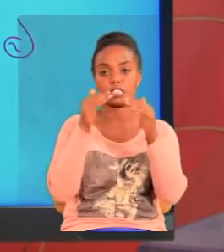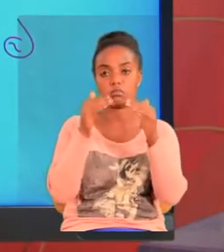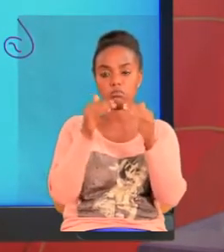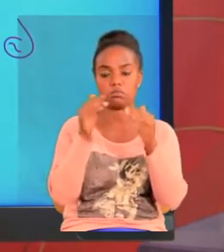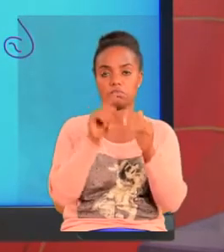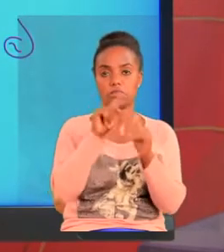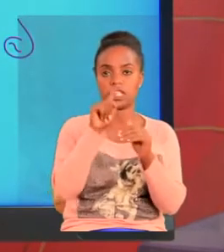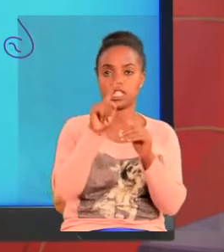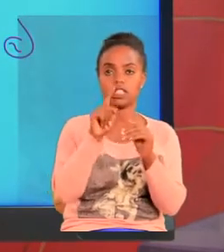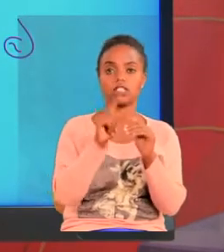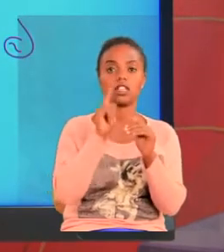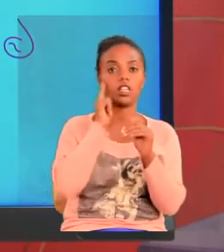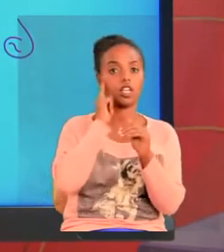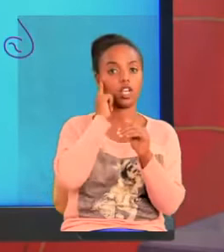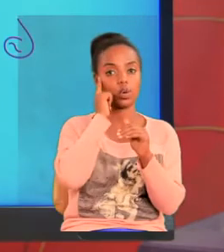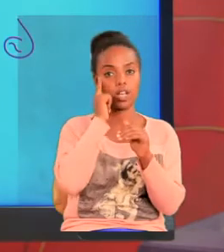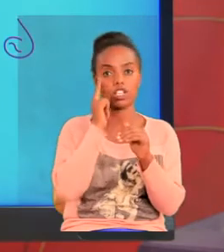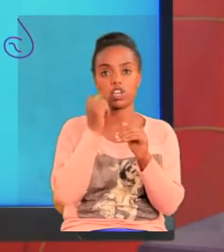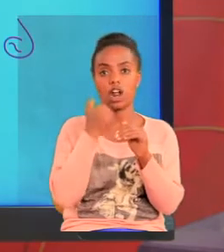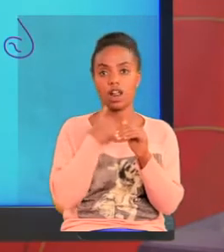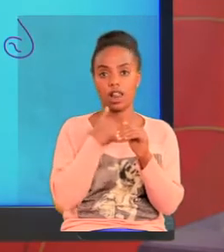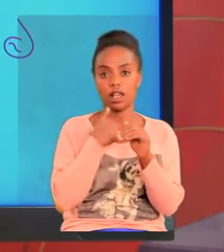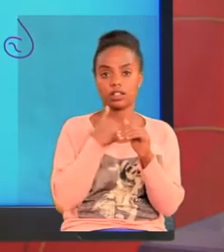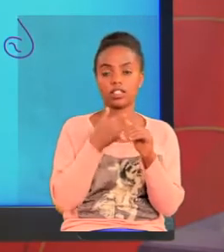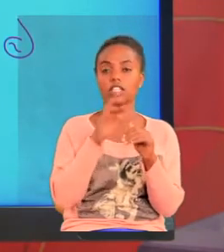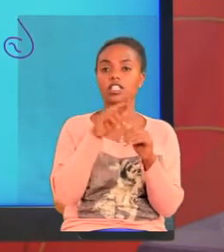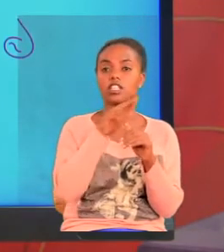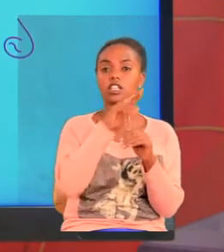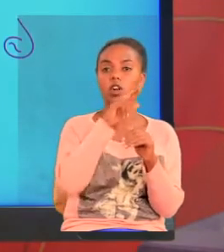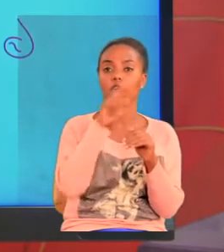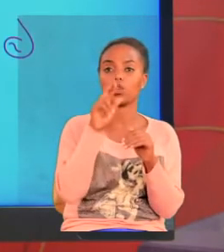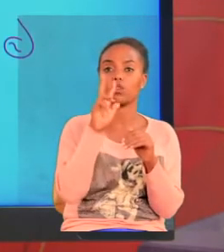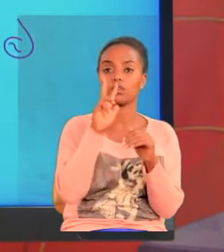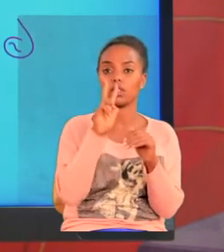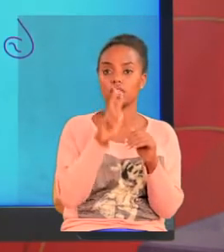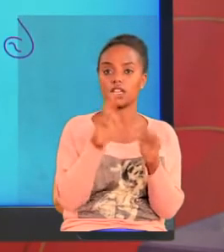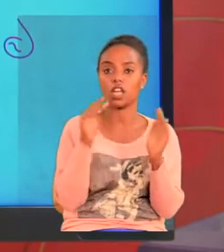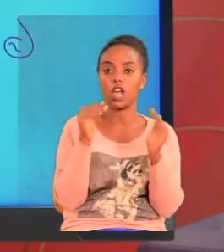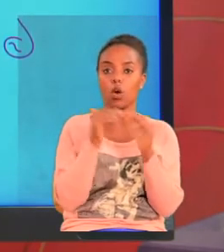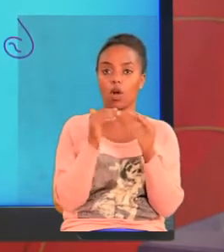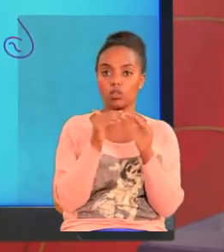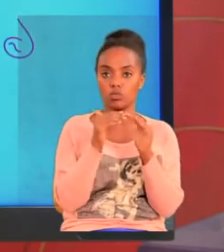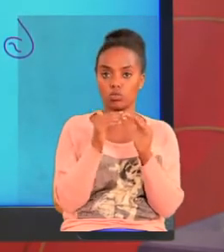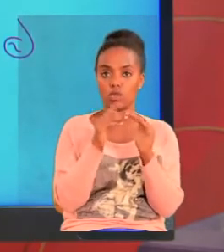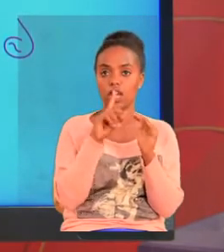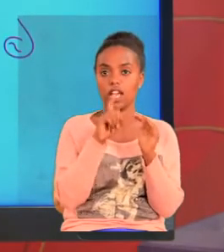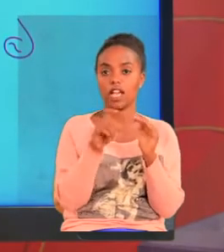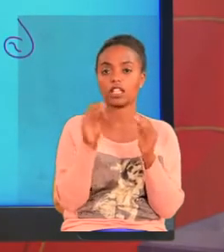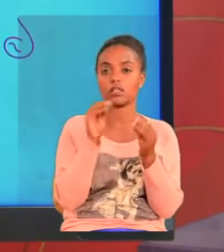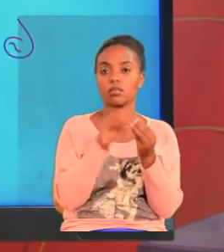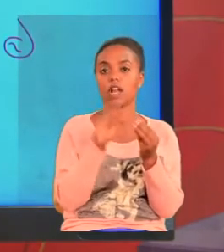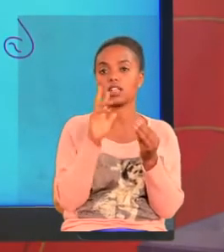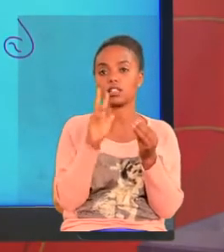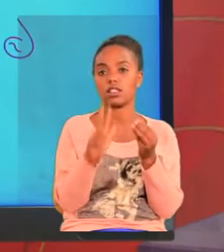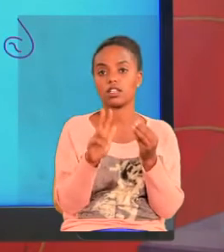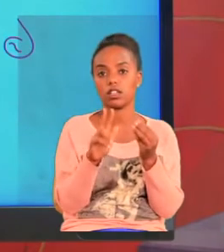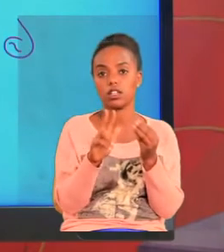this. The square root of 3, this equal to x plus